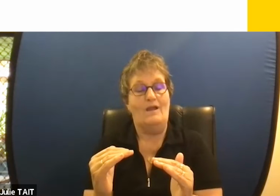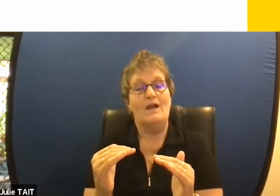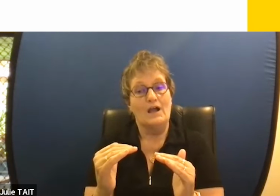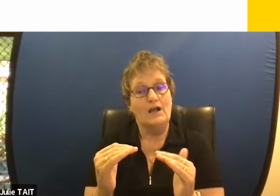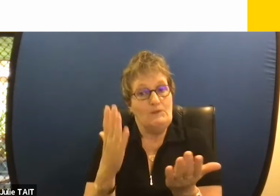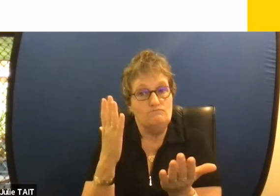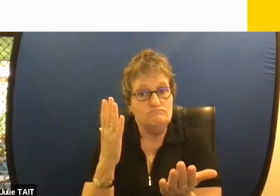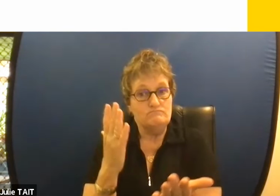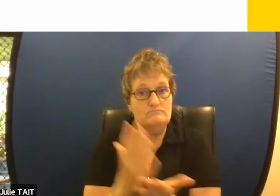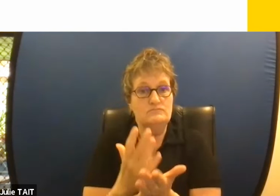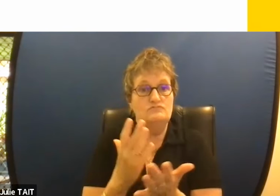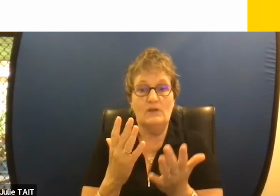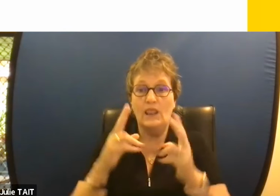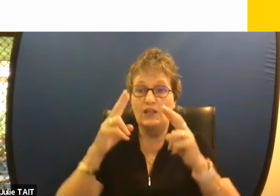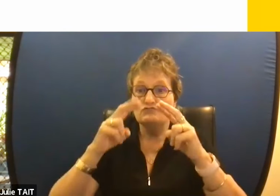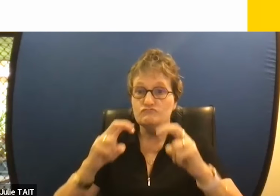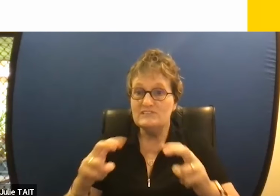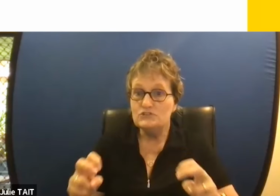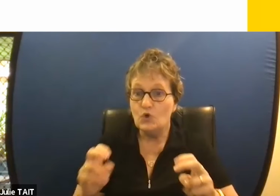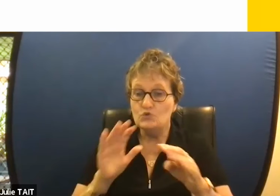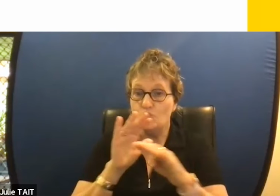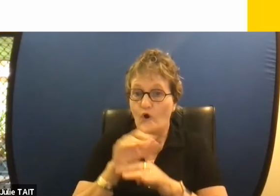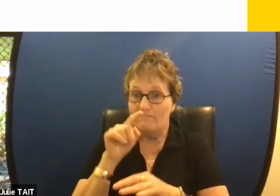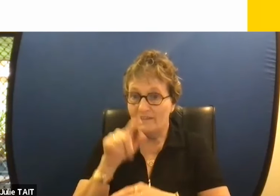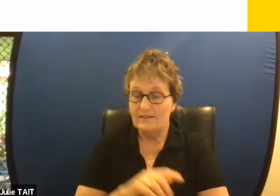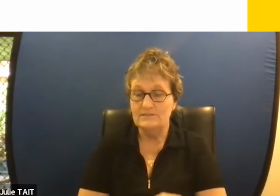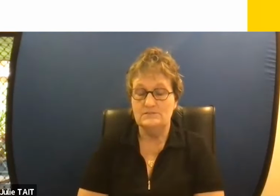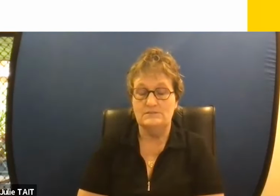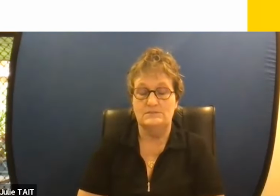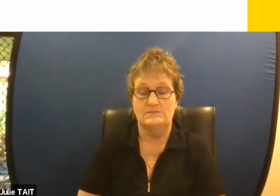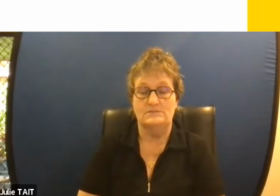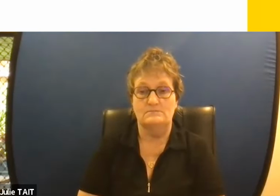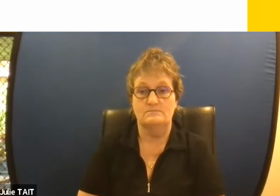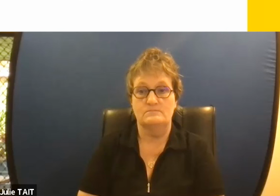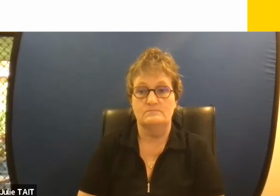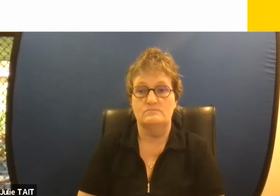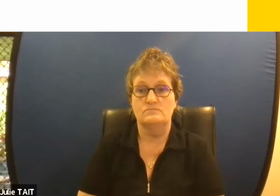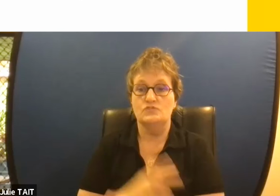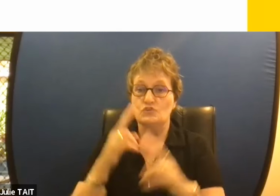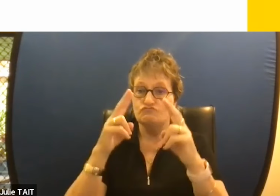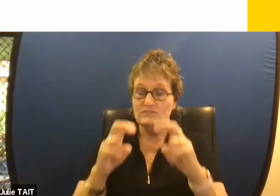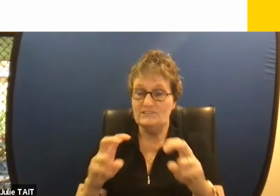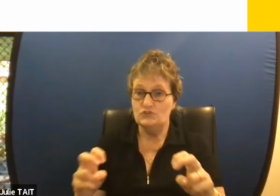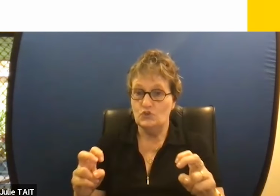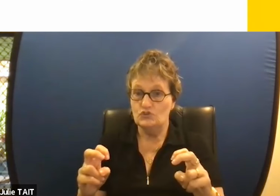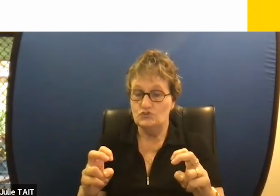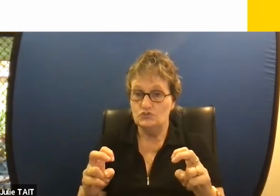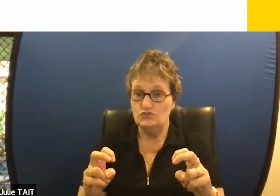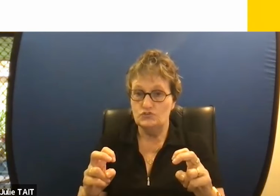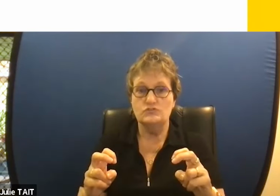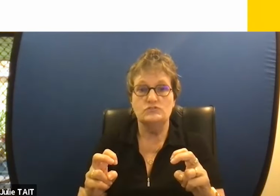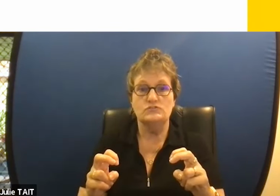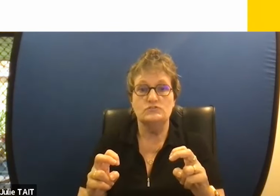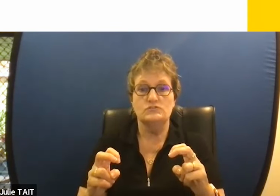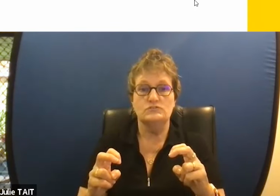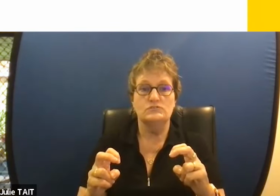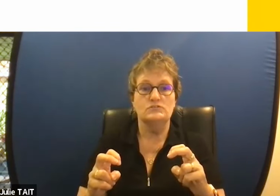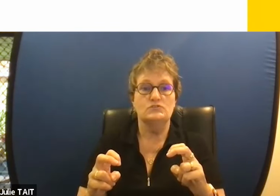actually there's a research about this. It is, the research is done by